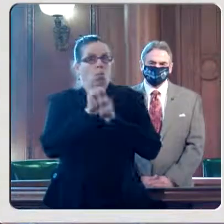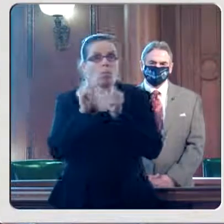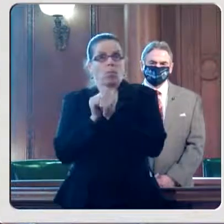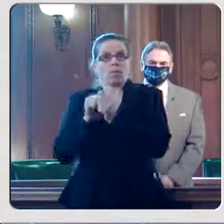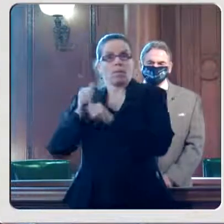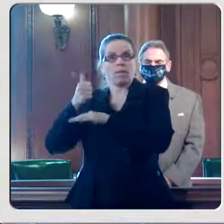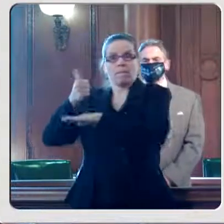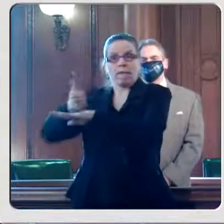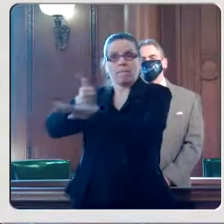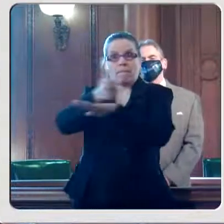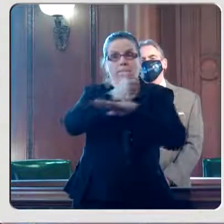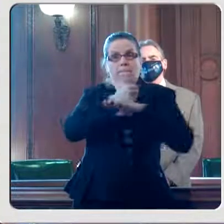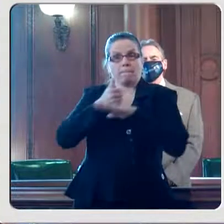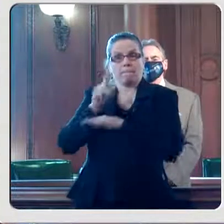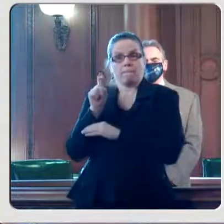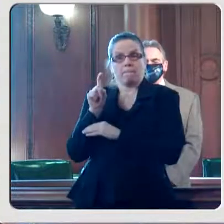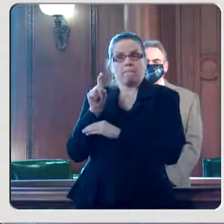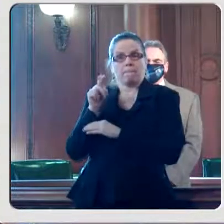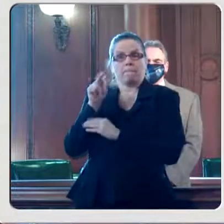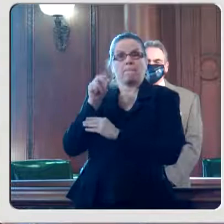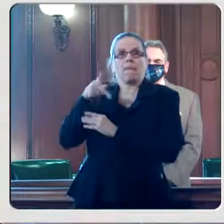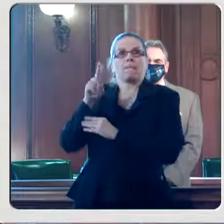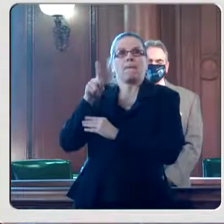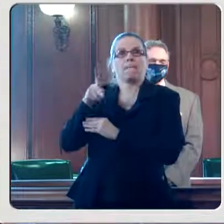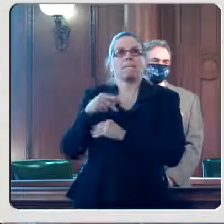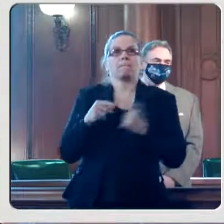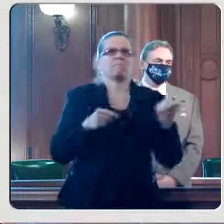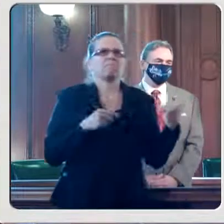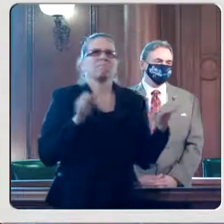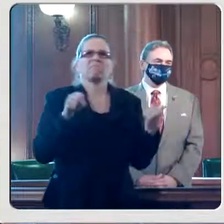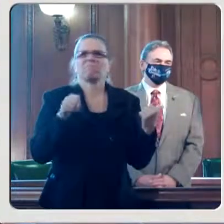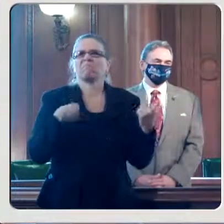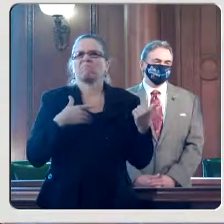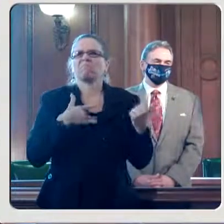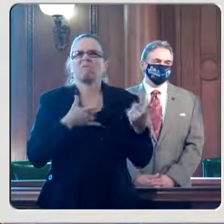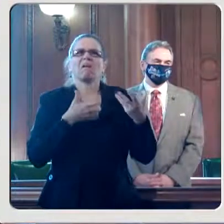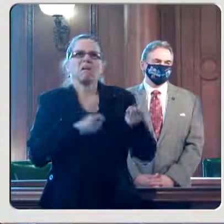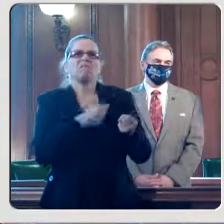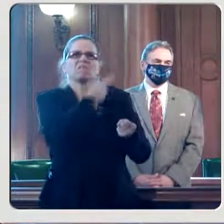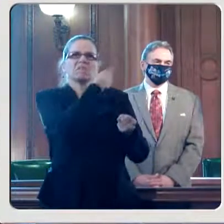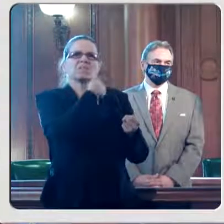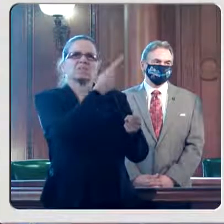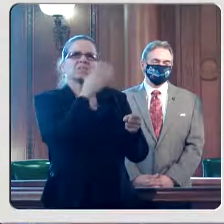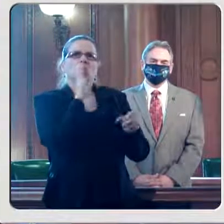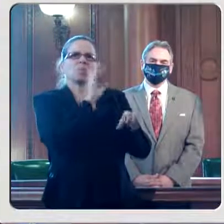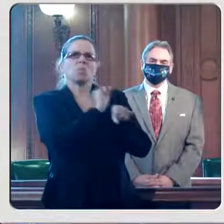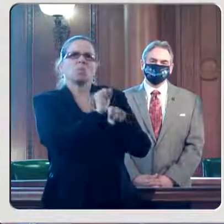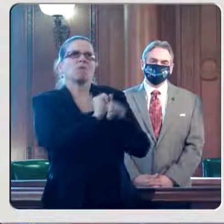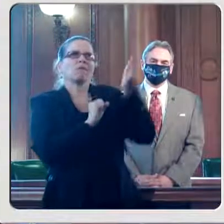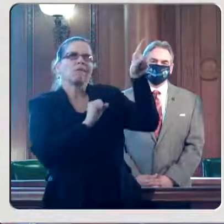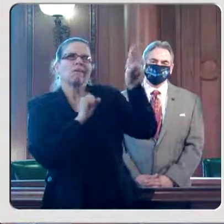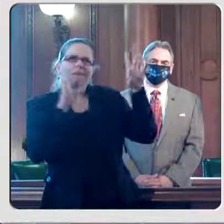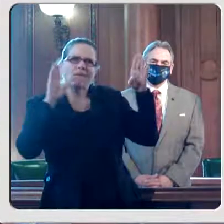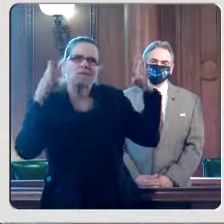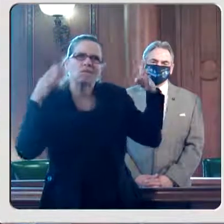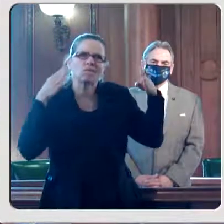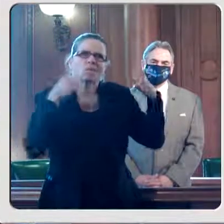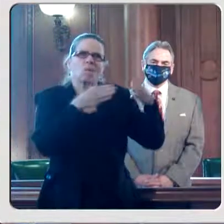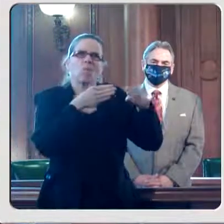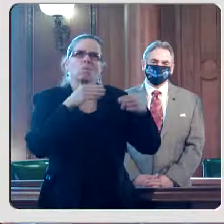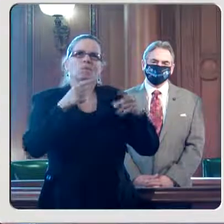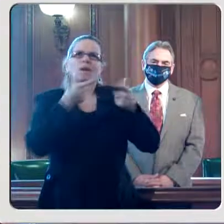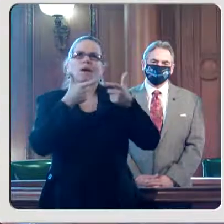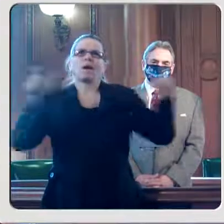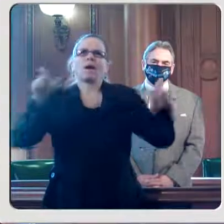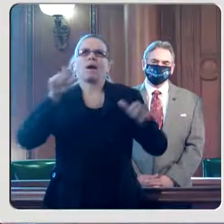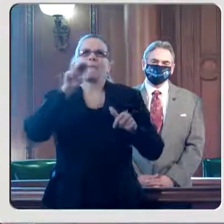the state will be willing to work with us. Right now, their focus, though, is to get as much vaccine into arms as possible,